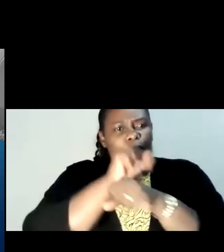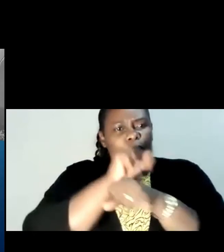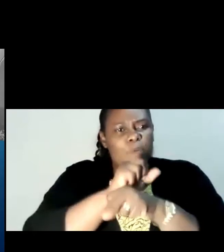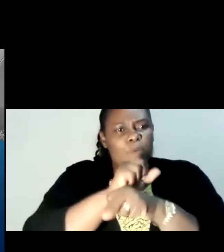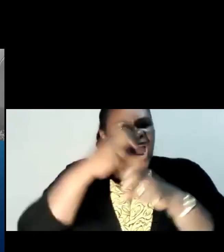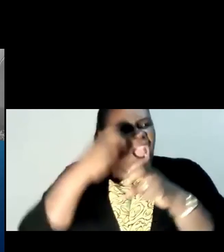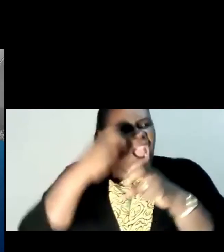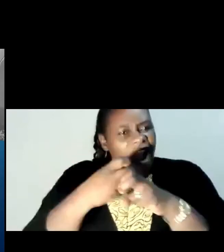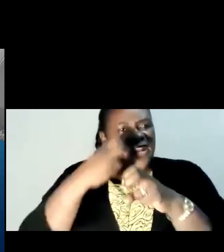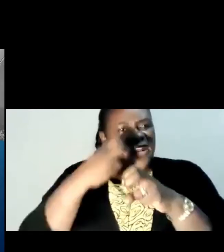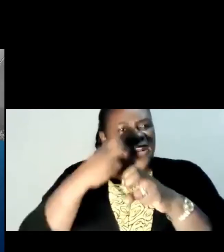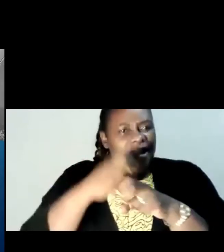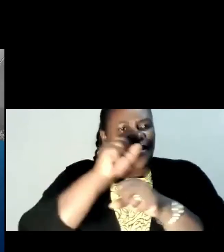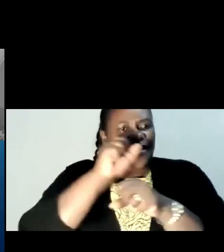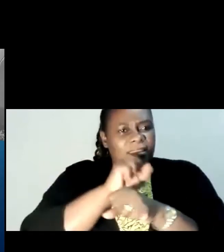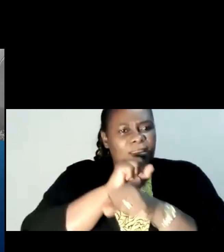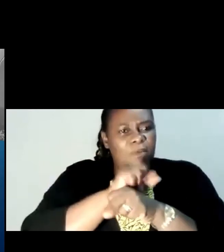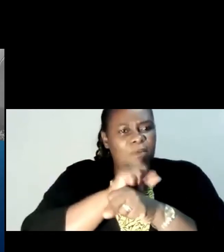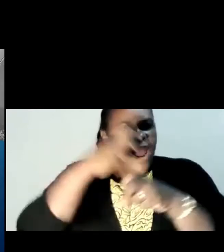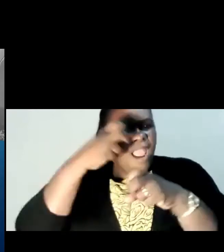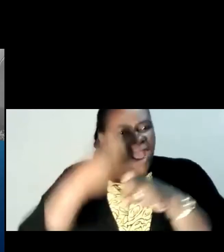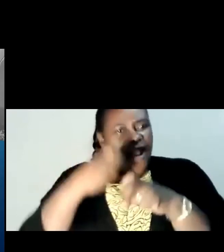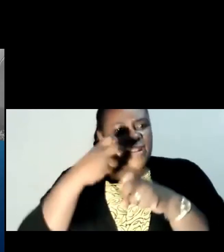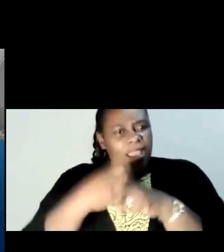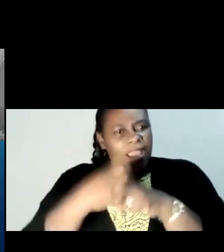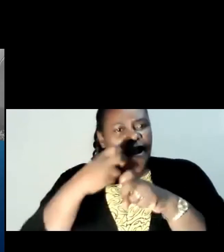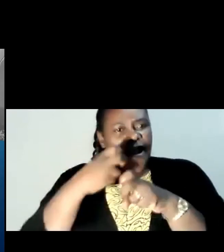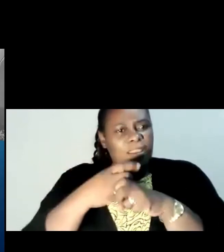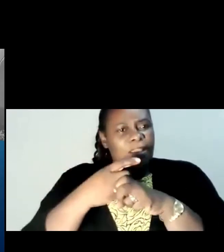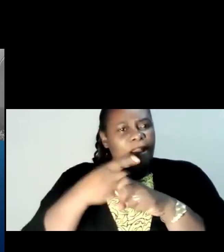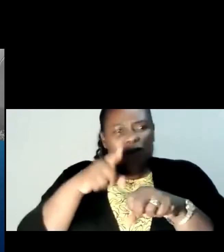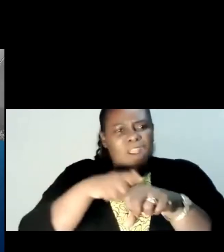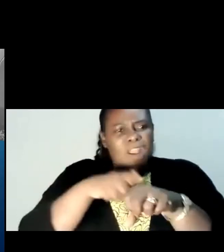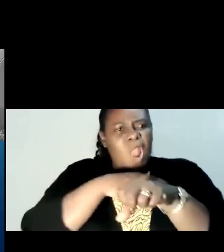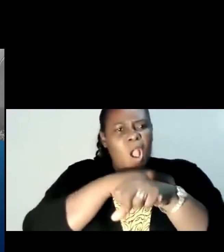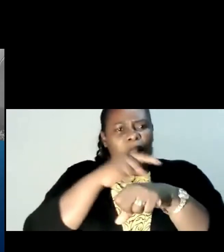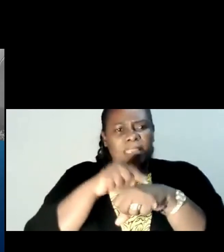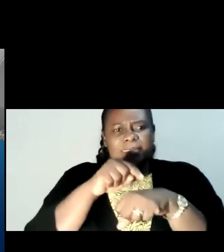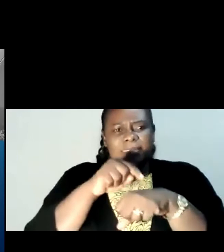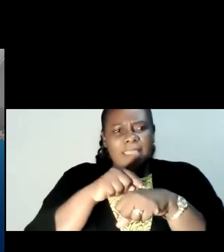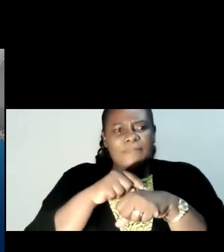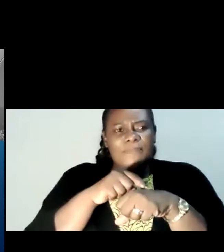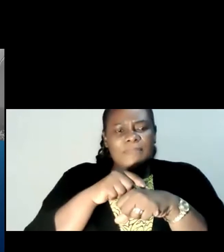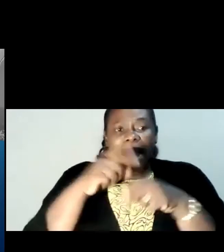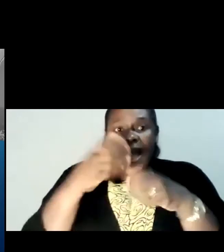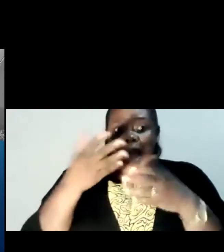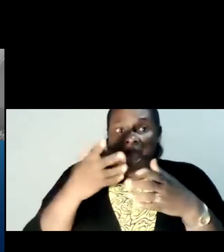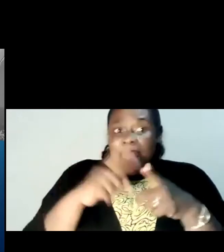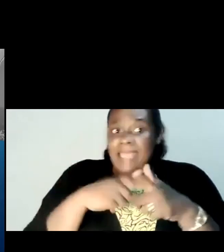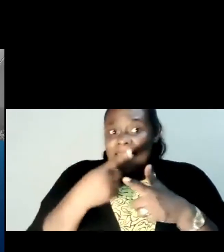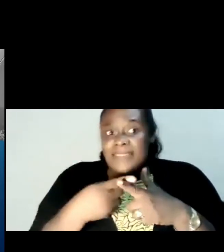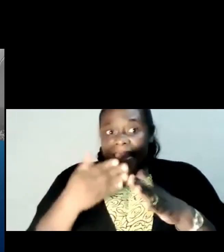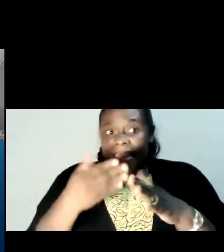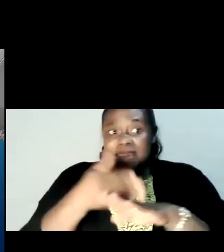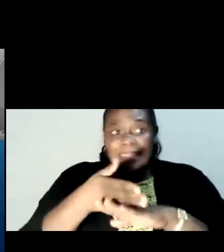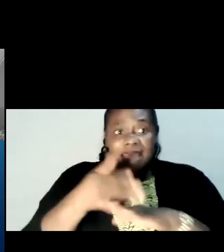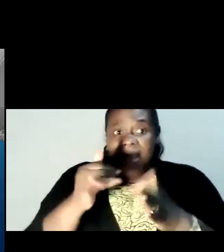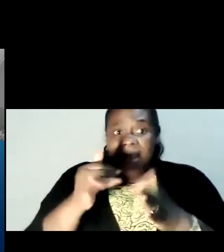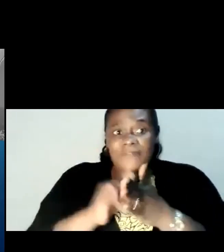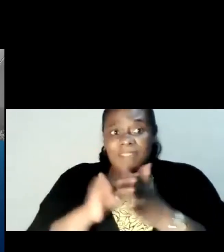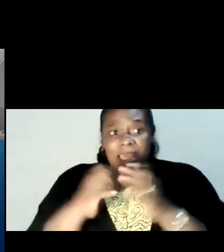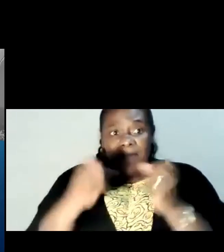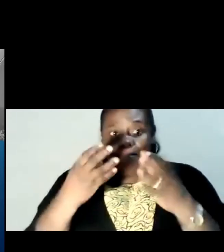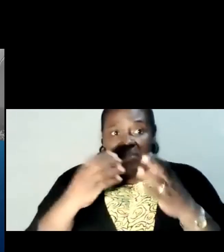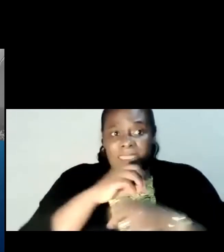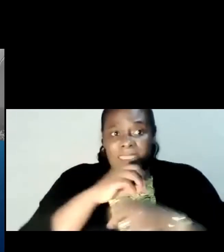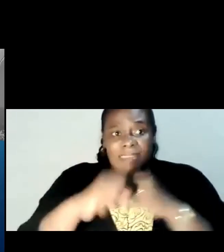pump hard over a long period of time for several years, eventually it's going to give out.